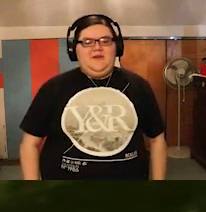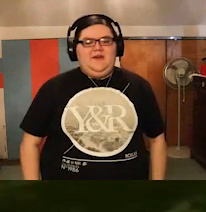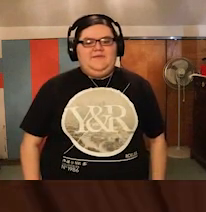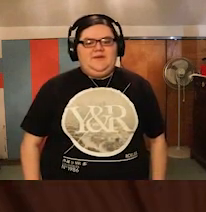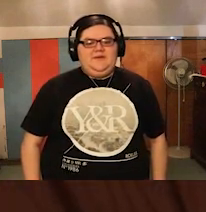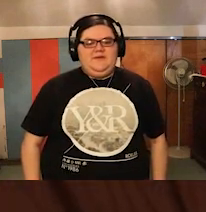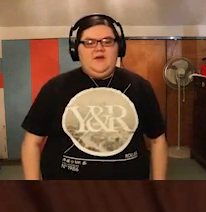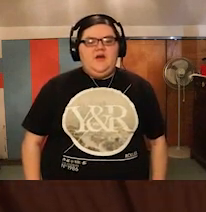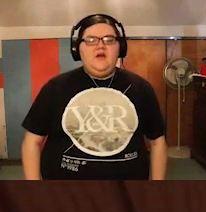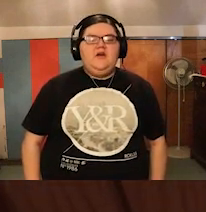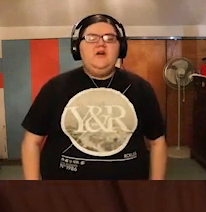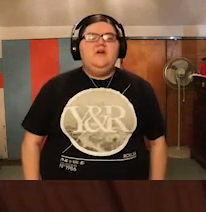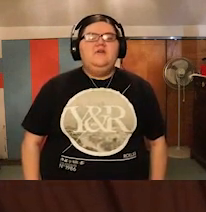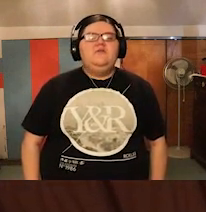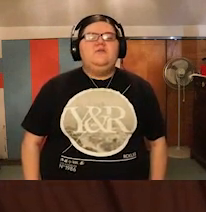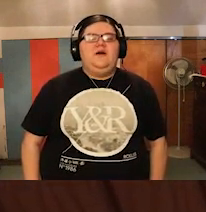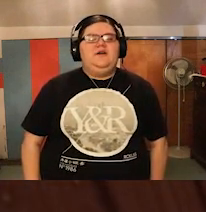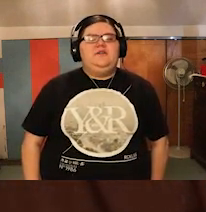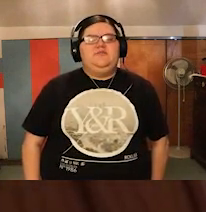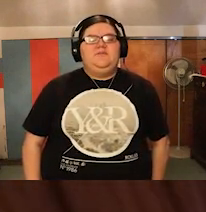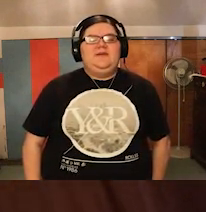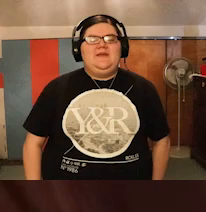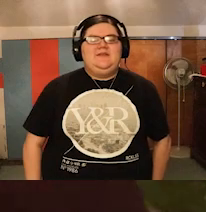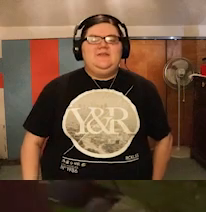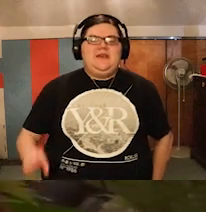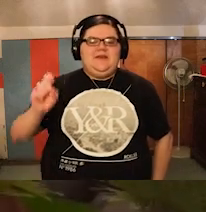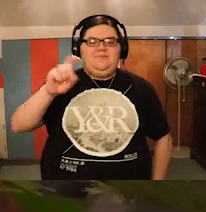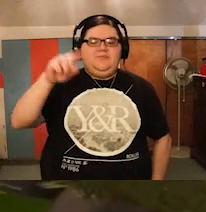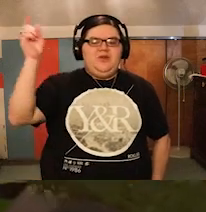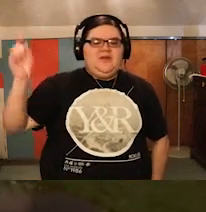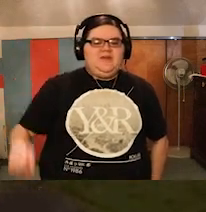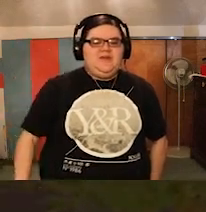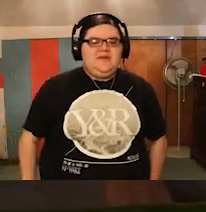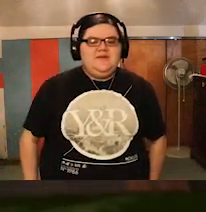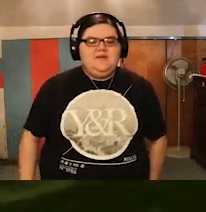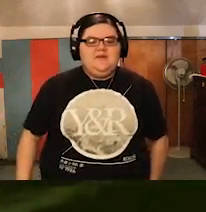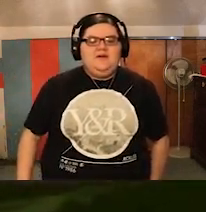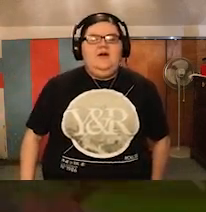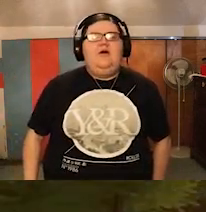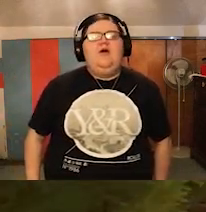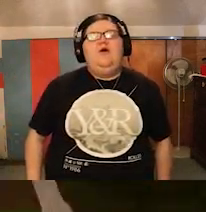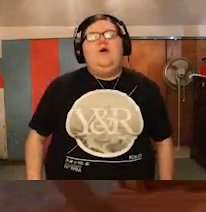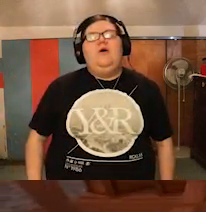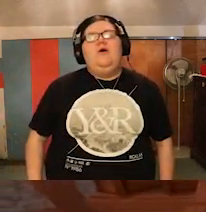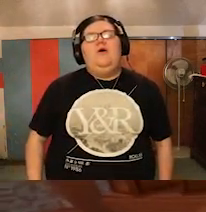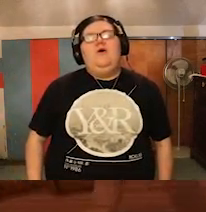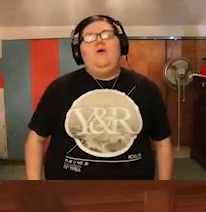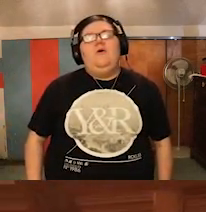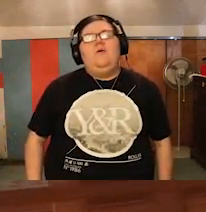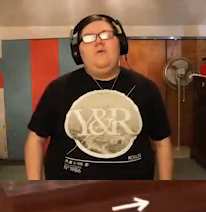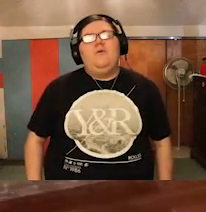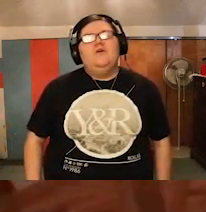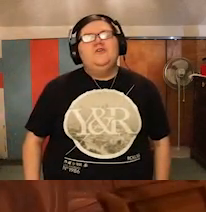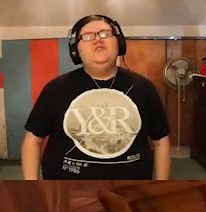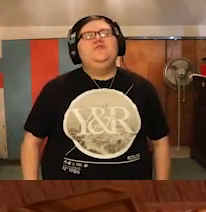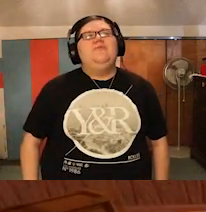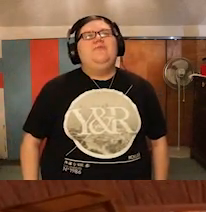There's just hope you not hit. Have it. I don't know how you would do it. I see what you mean. That little tiny boing thing. Oh, I hit the edge.